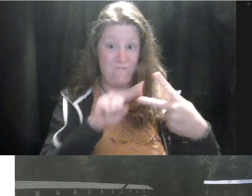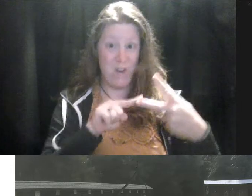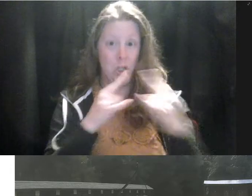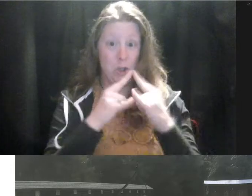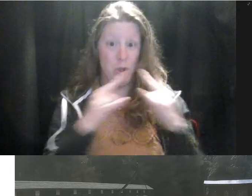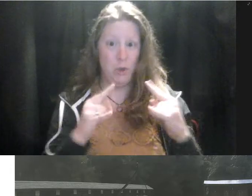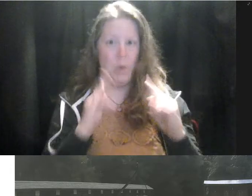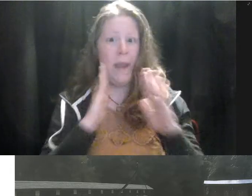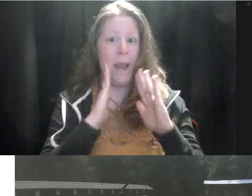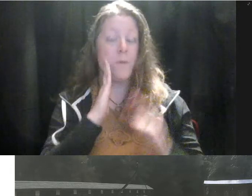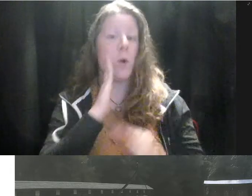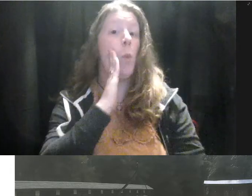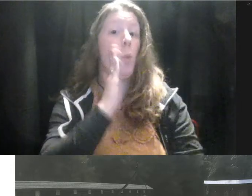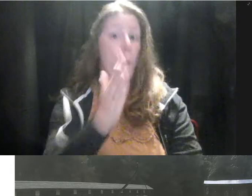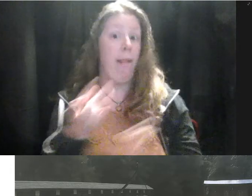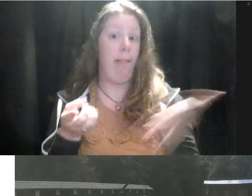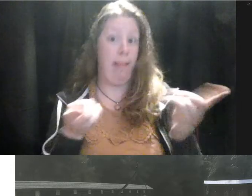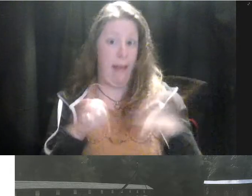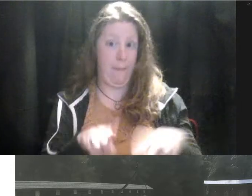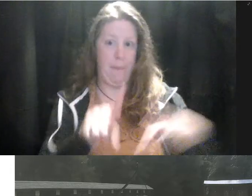So here are our two new plans.